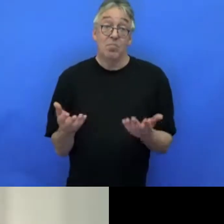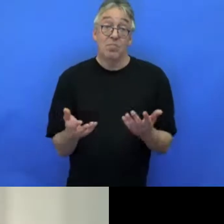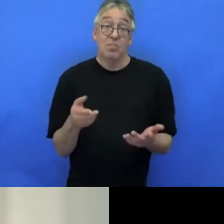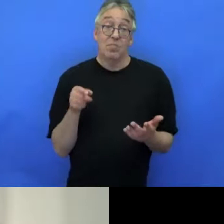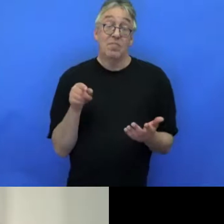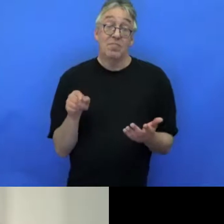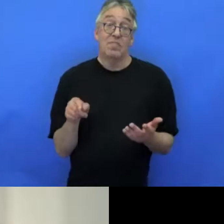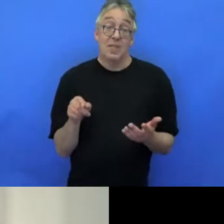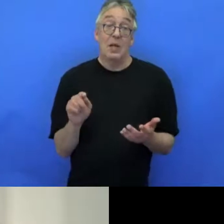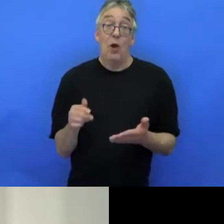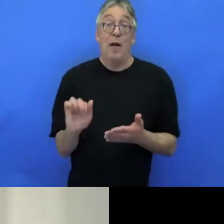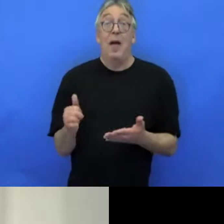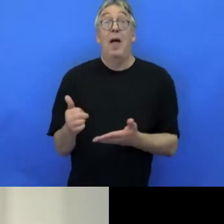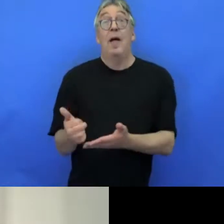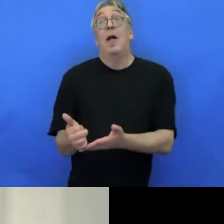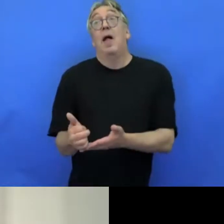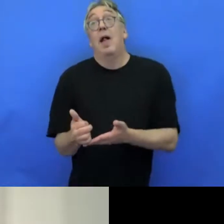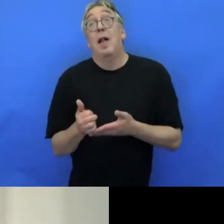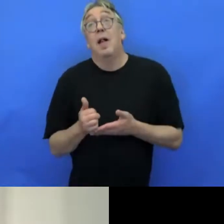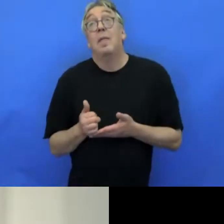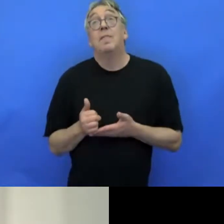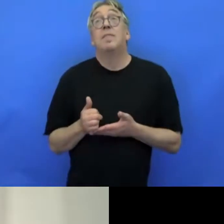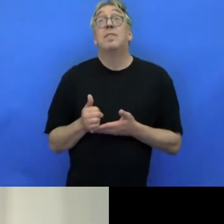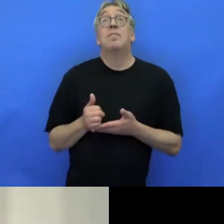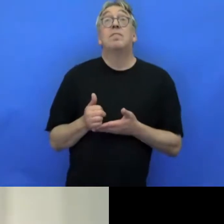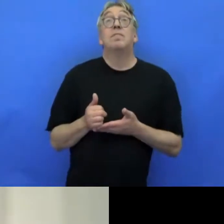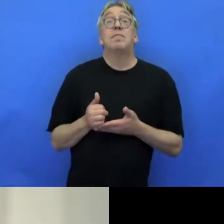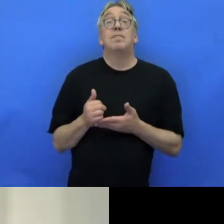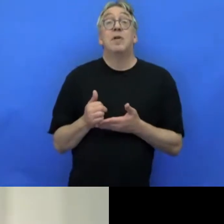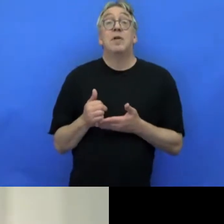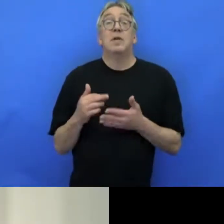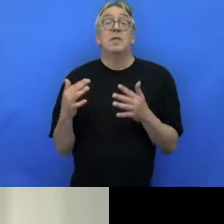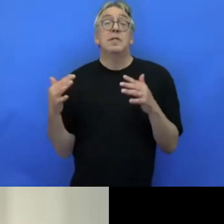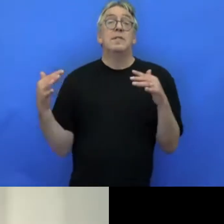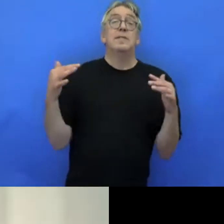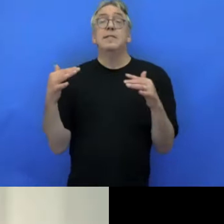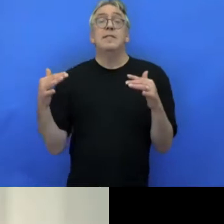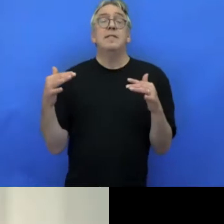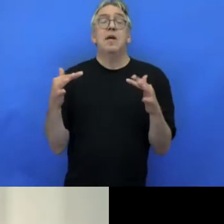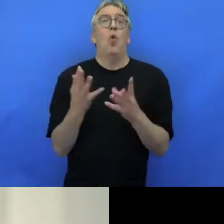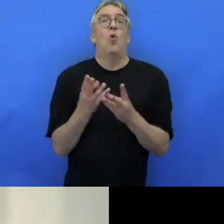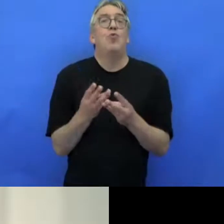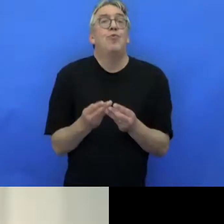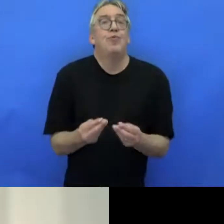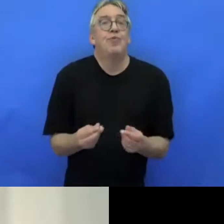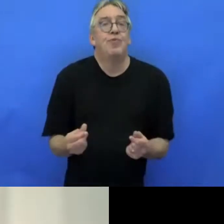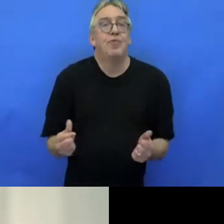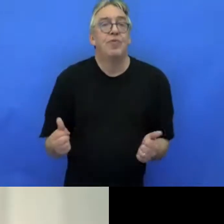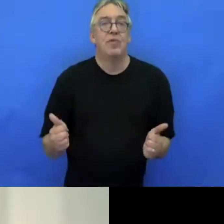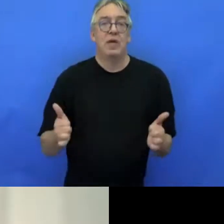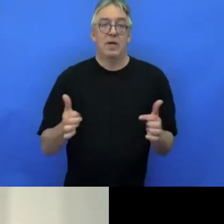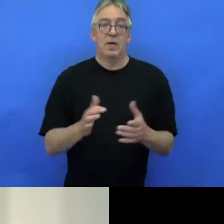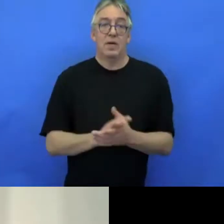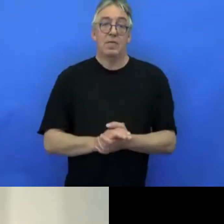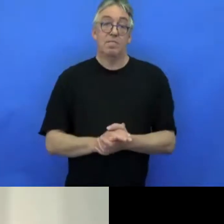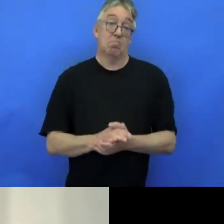overcome a lot of the tensions that have existed in the past. And our